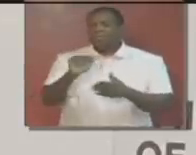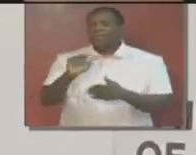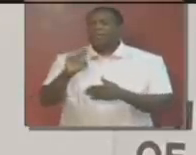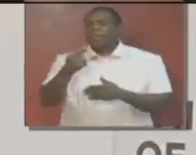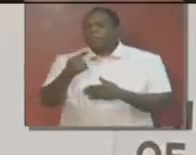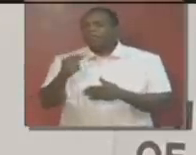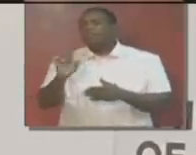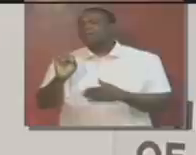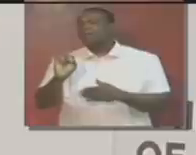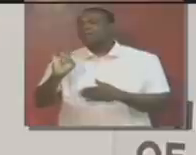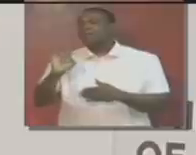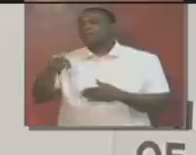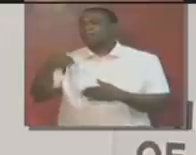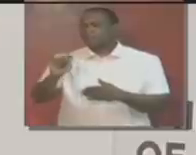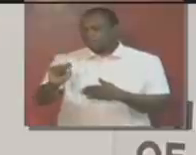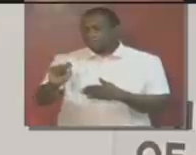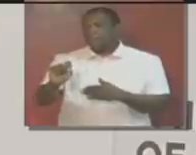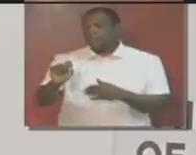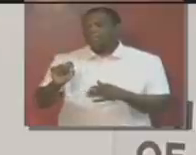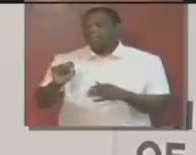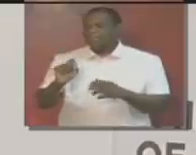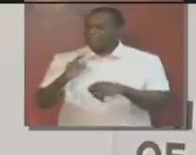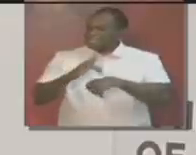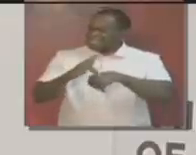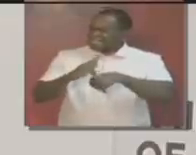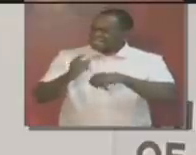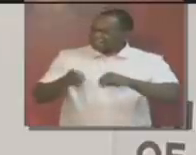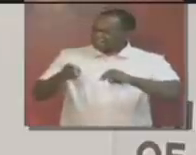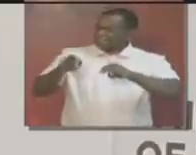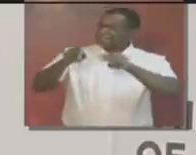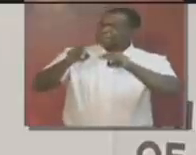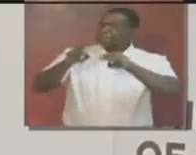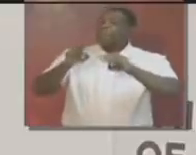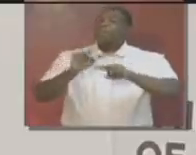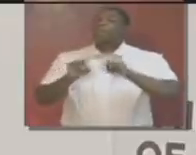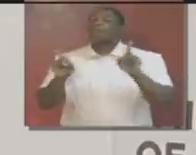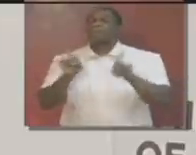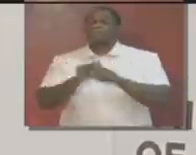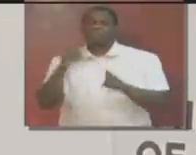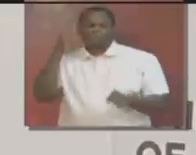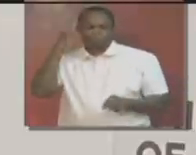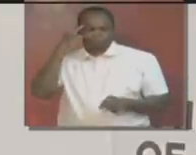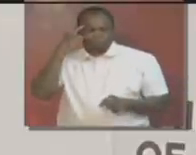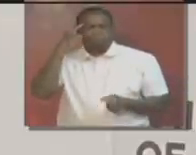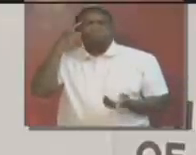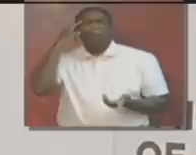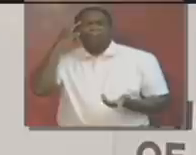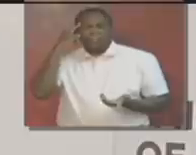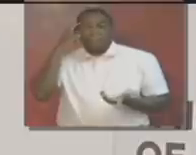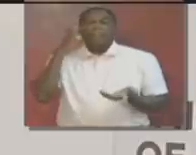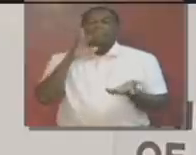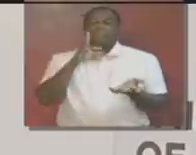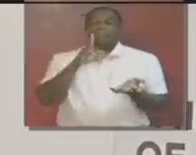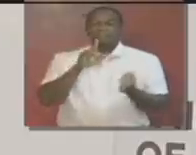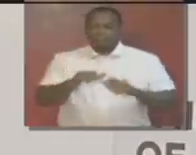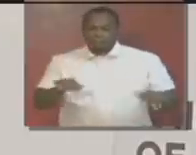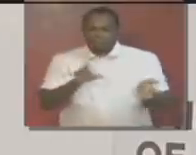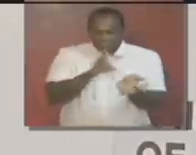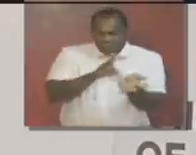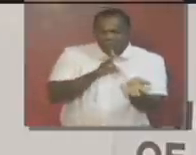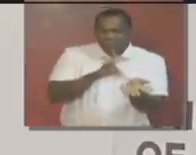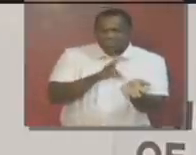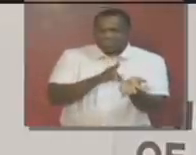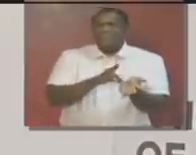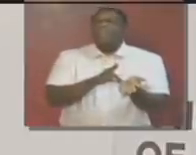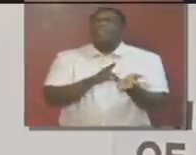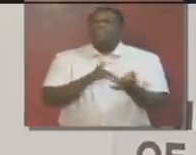think it's an earlier surge, but I also think that the pediatricians have been much more aggressive and much